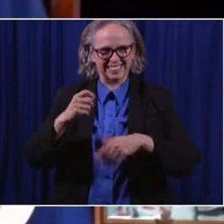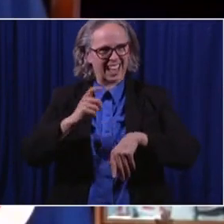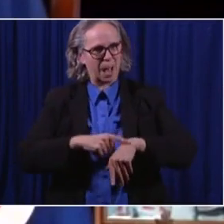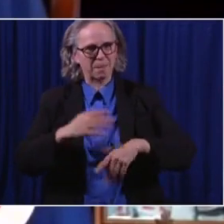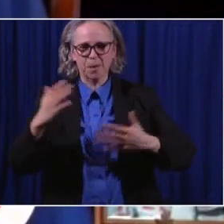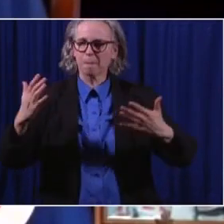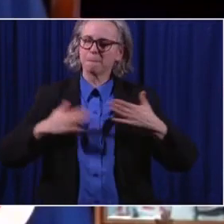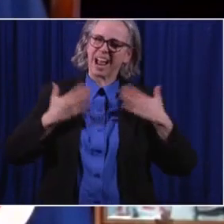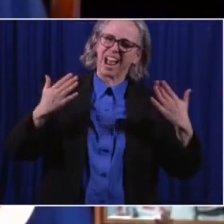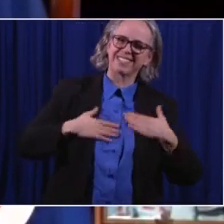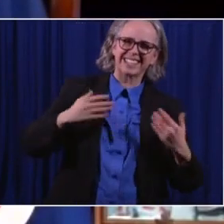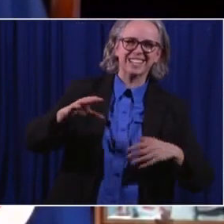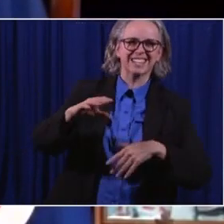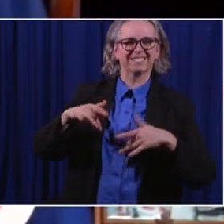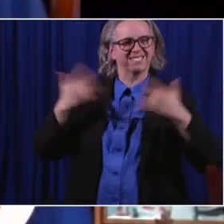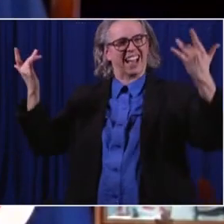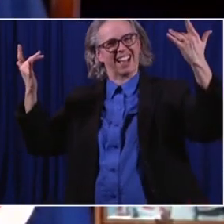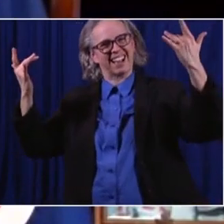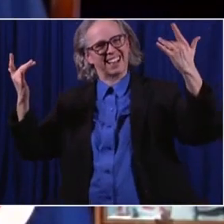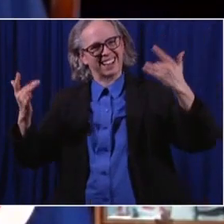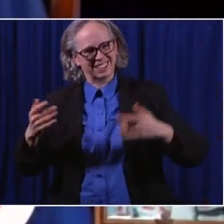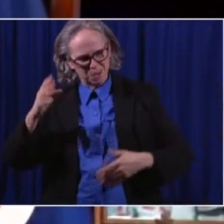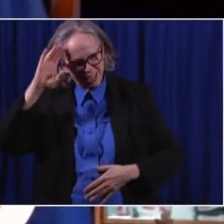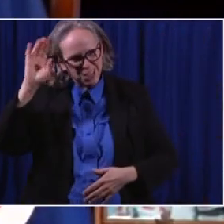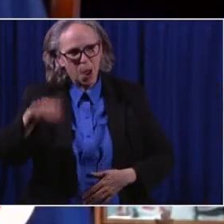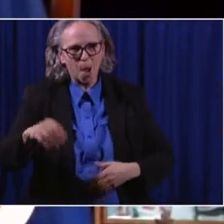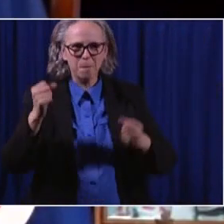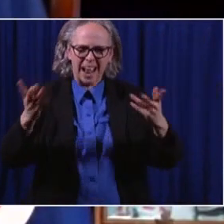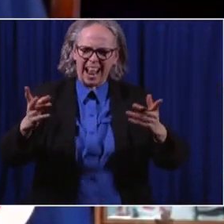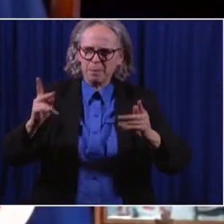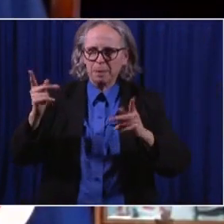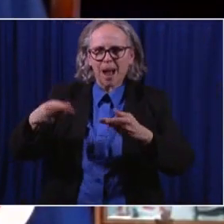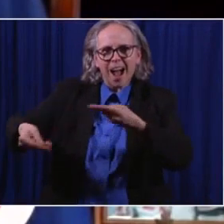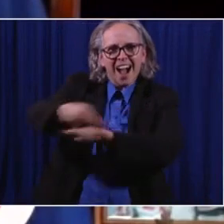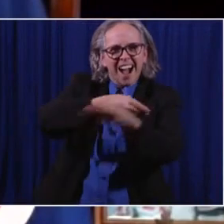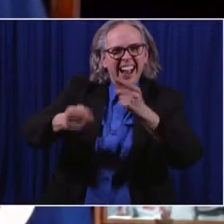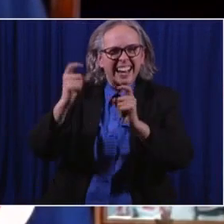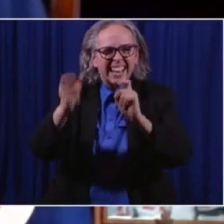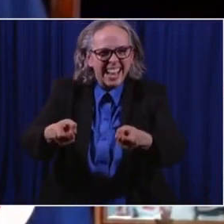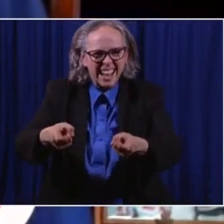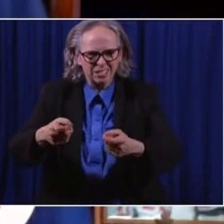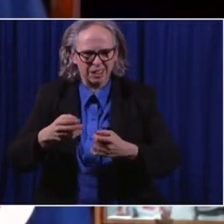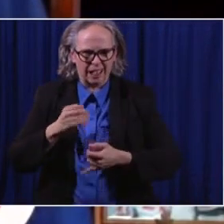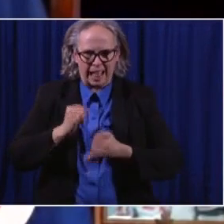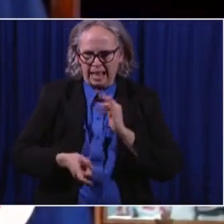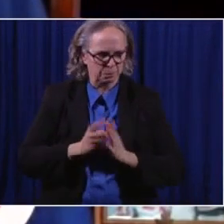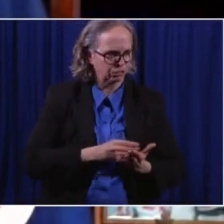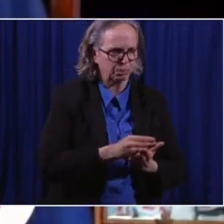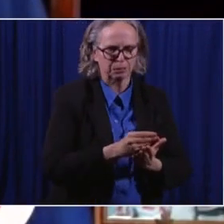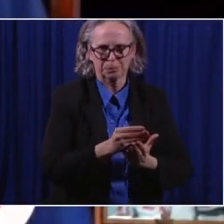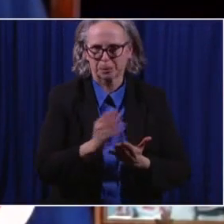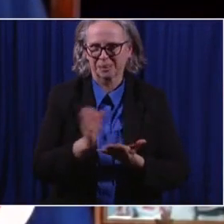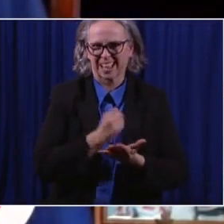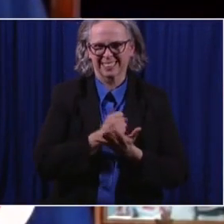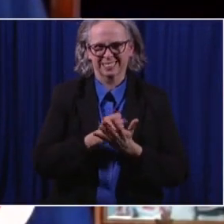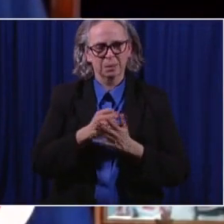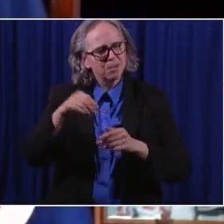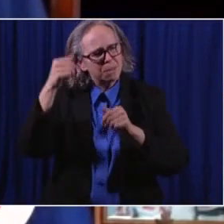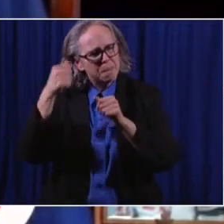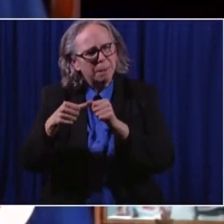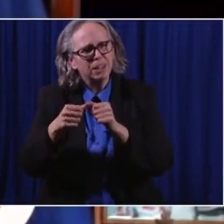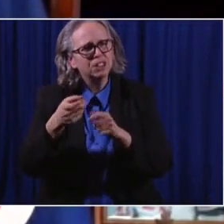celebrate, we know that there are a lot of gifts out there, a lot of people making last-minute shopping decisions. Remember to shop local. We have a